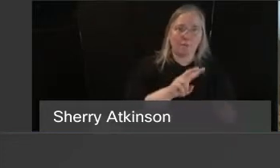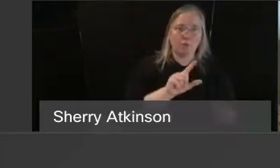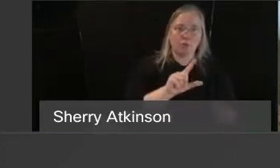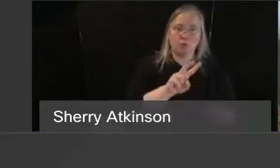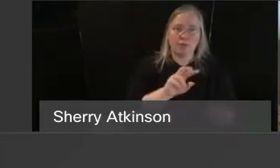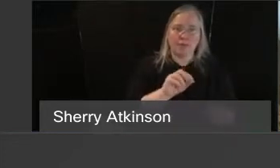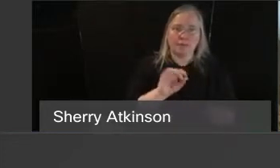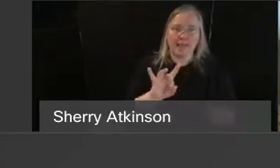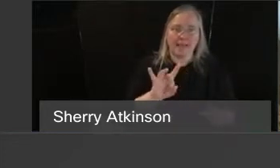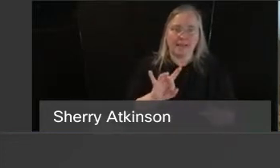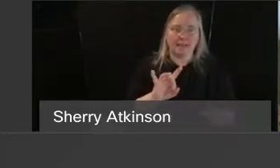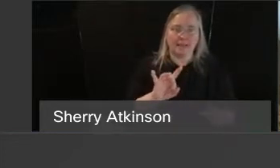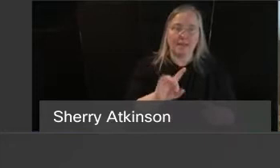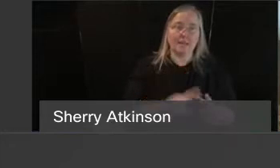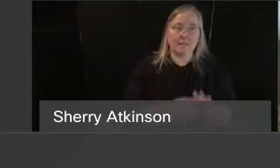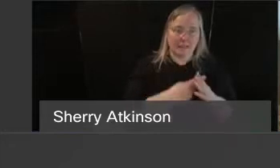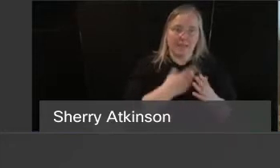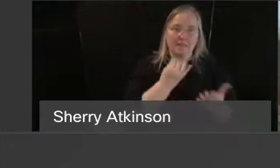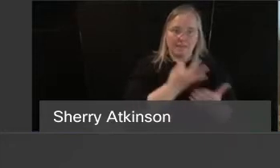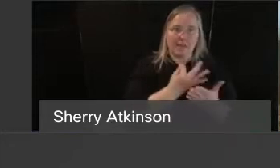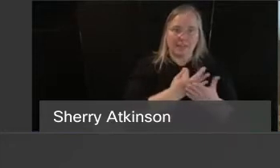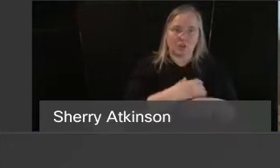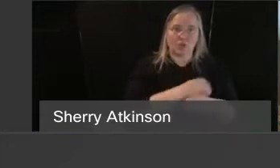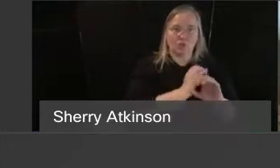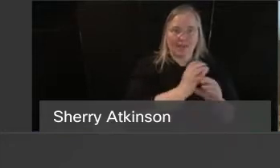beginning of the financial crisis. So